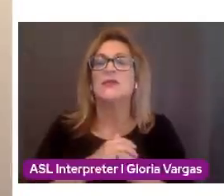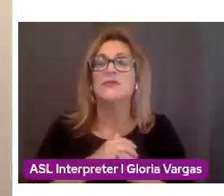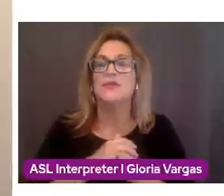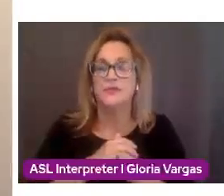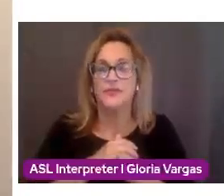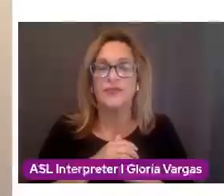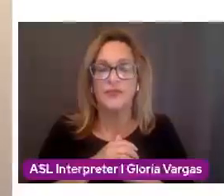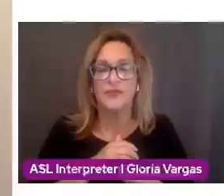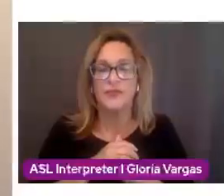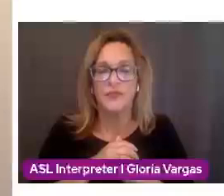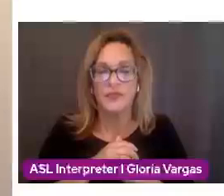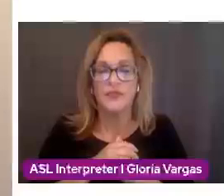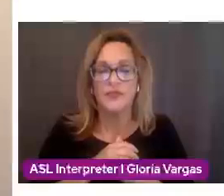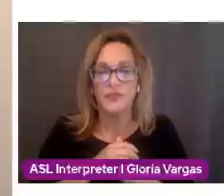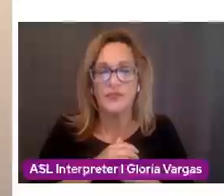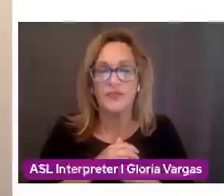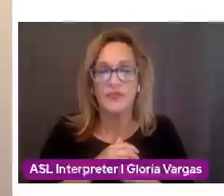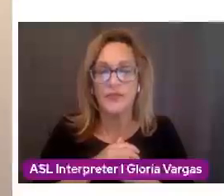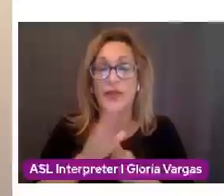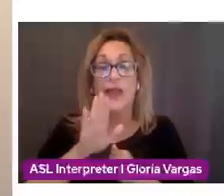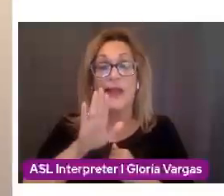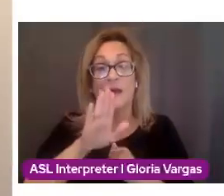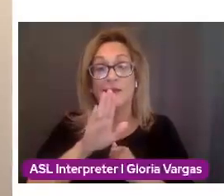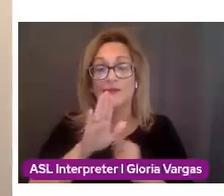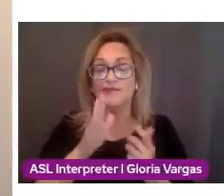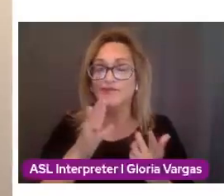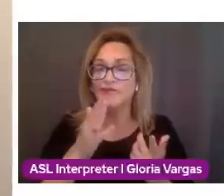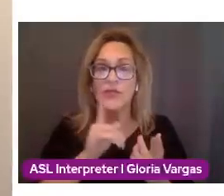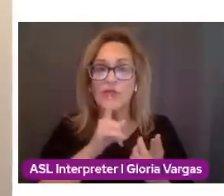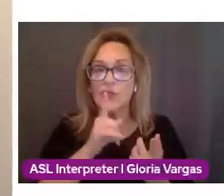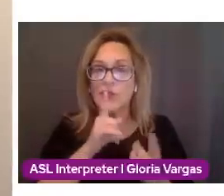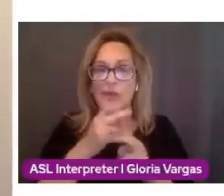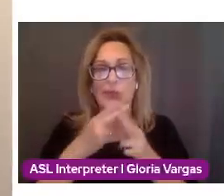the lunacy of their